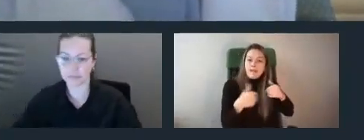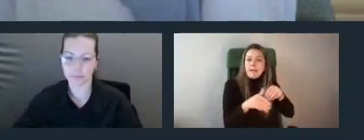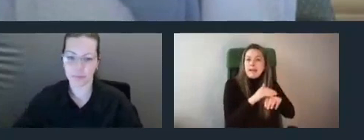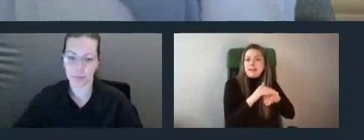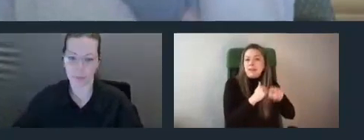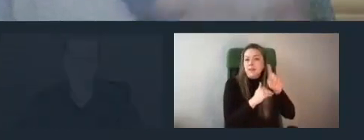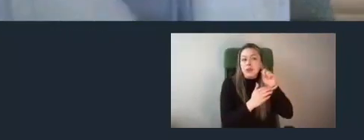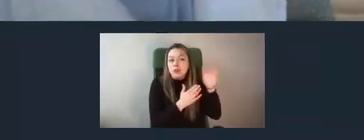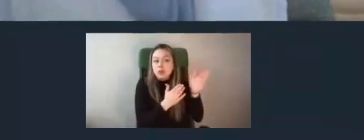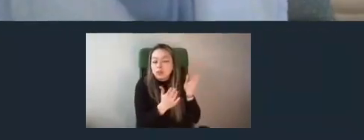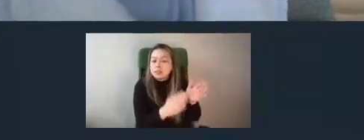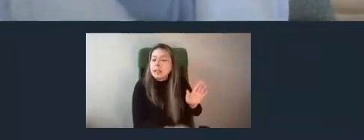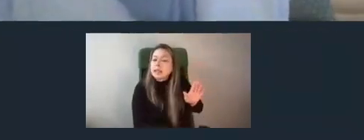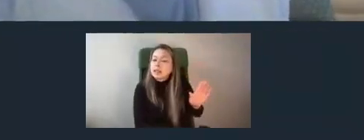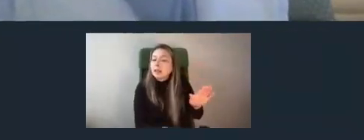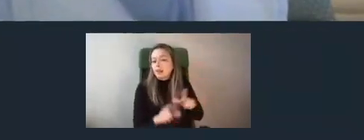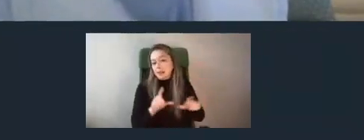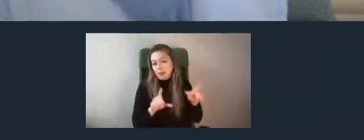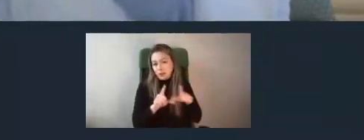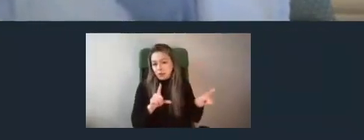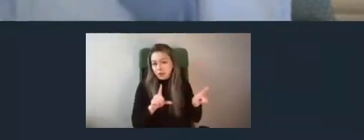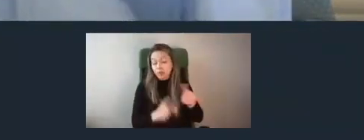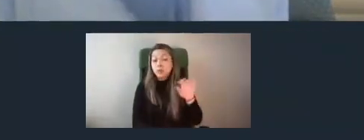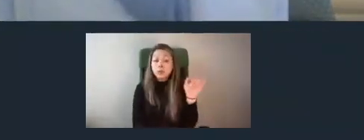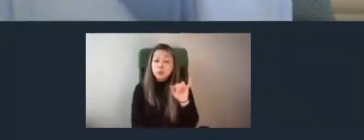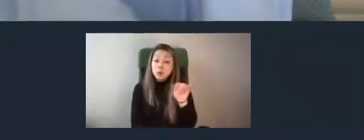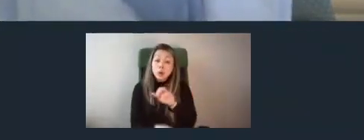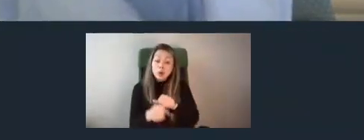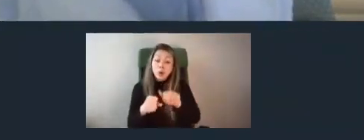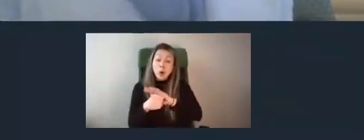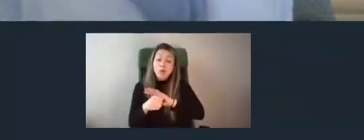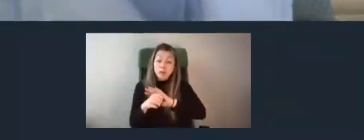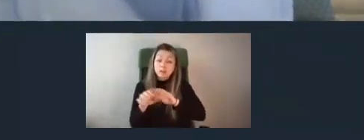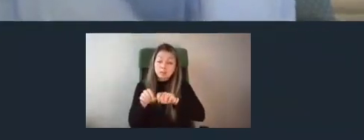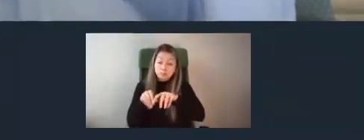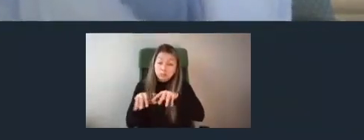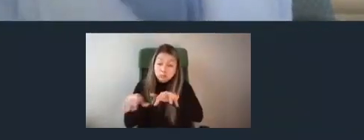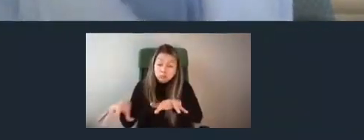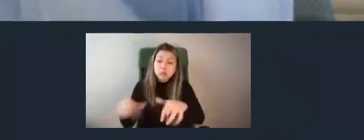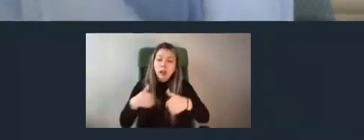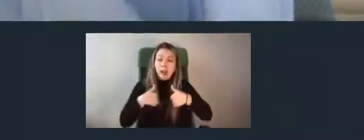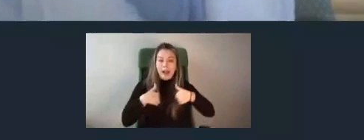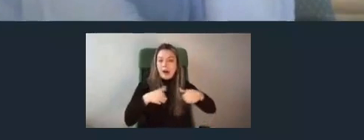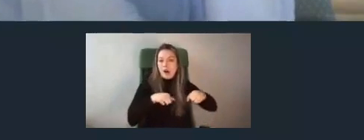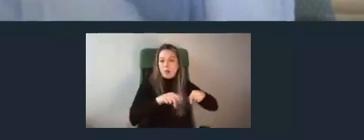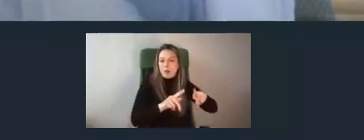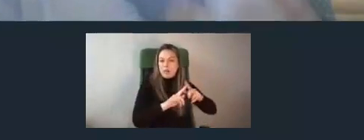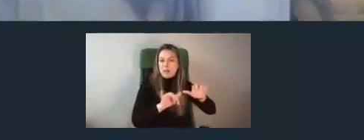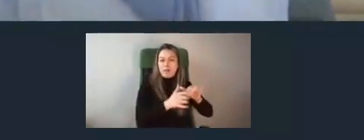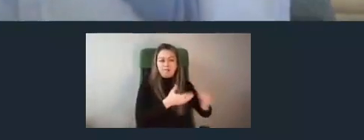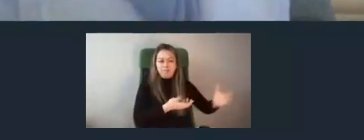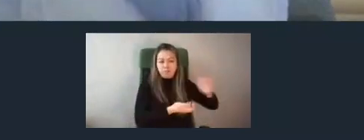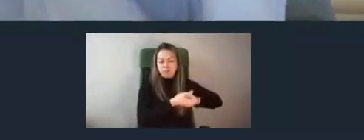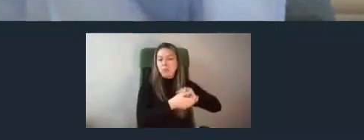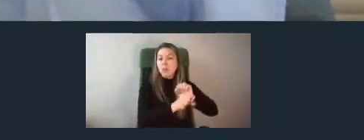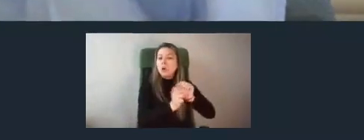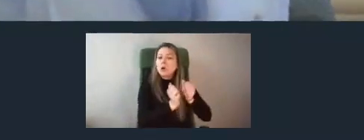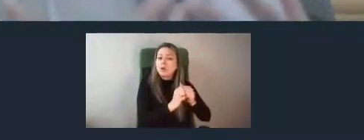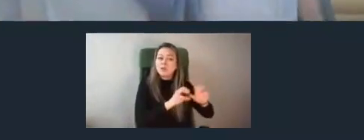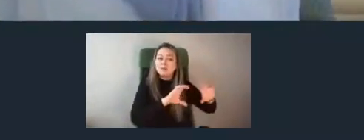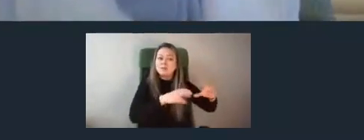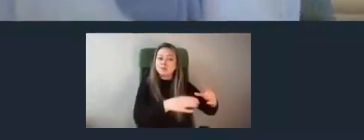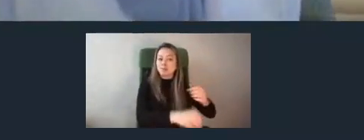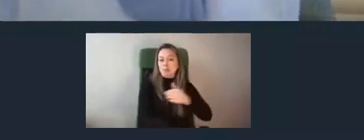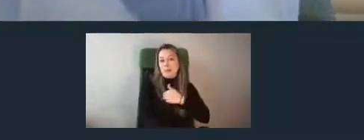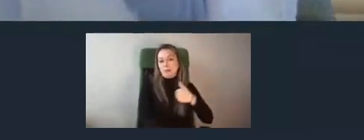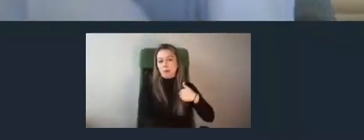languages. And throughout the pandemic, I actually had a chance to work with coalition members who helped us